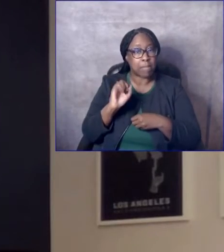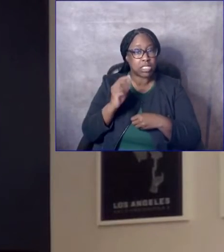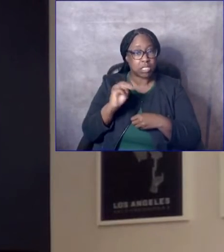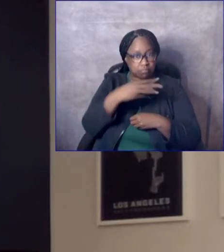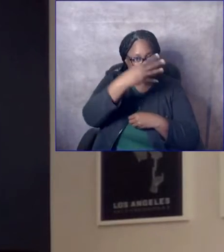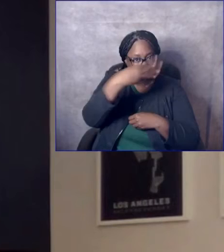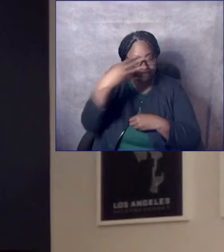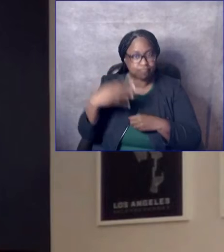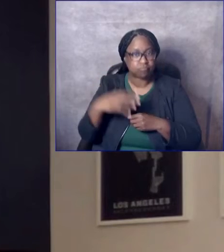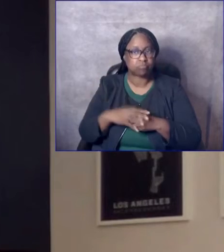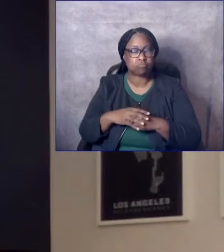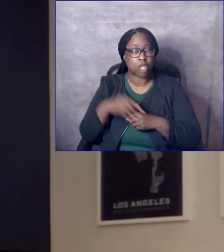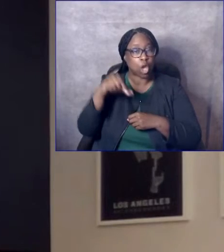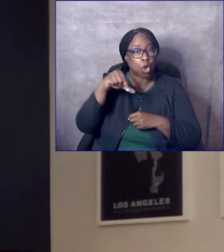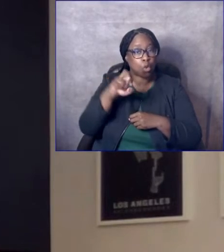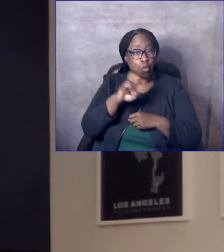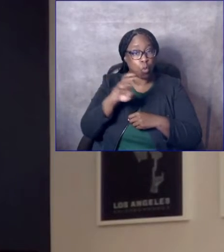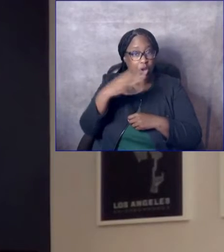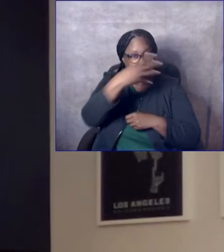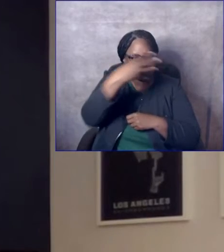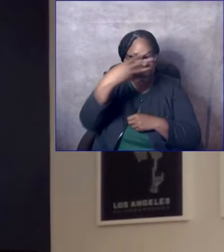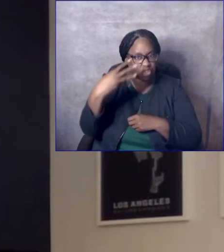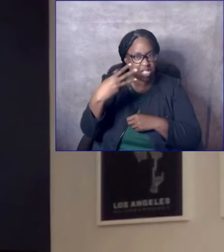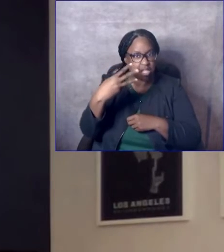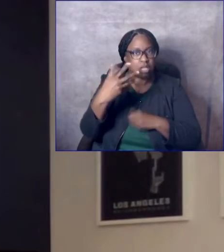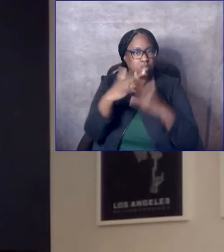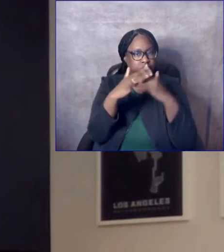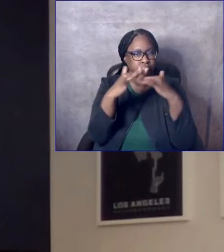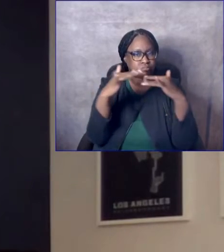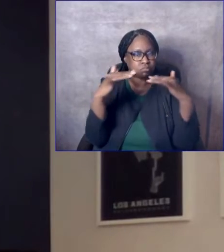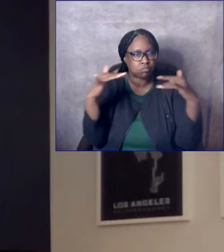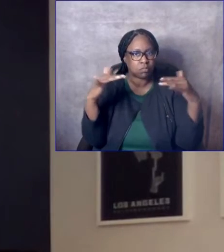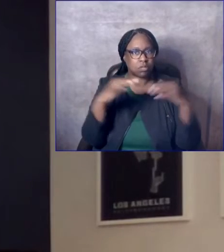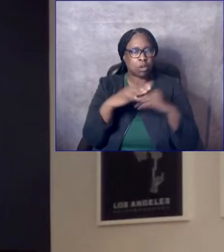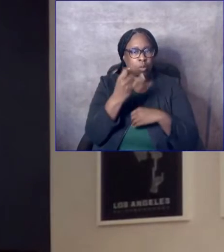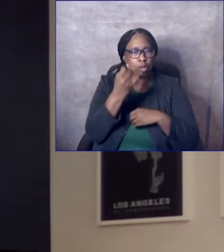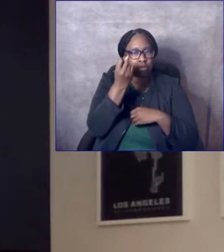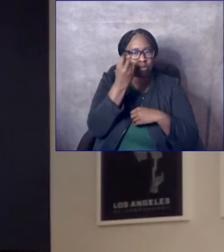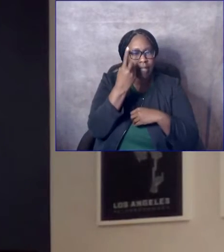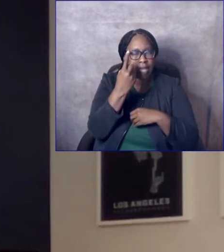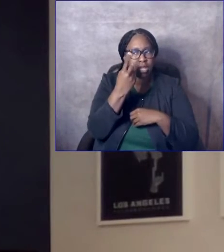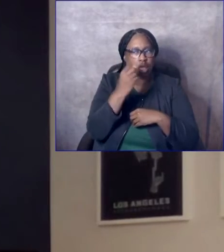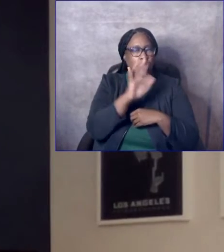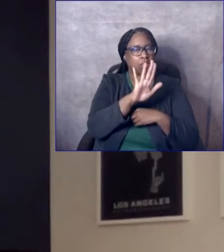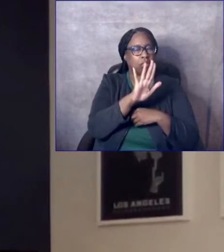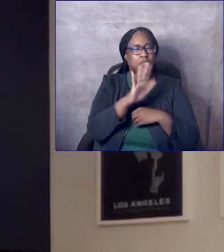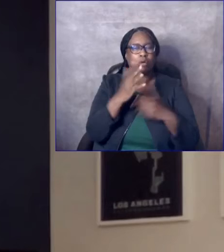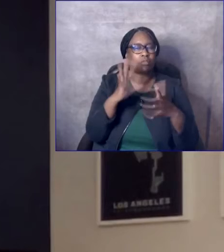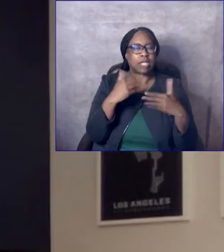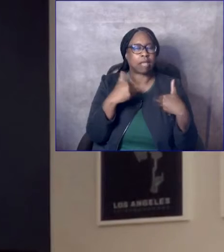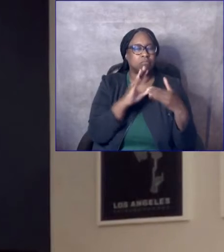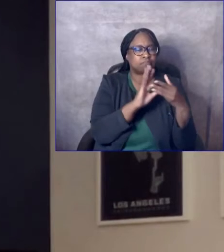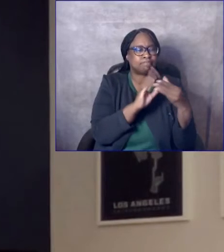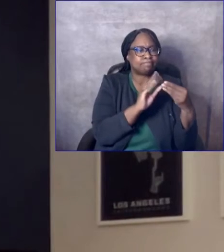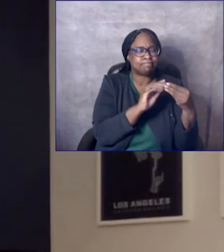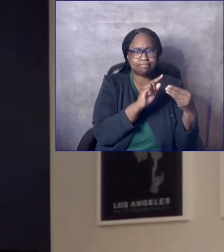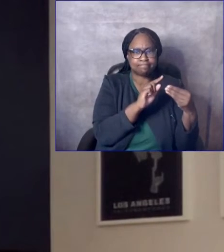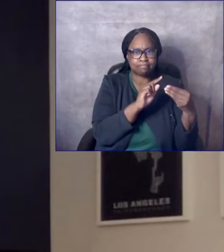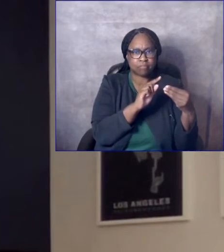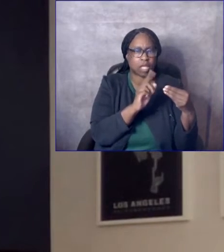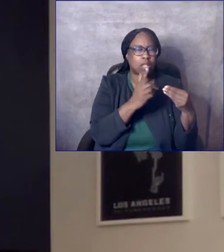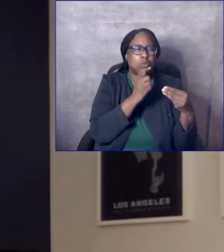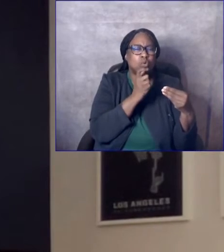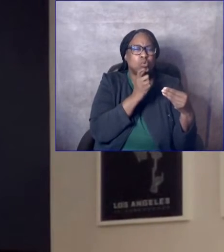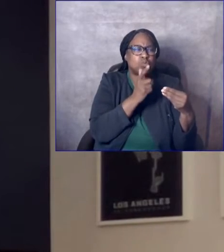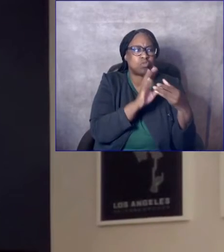were queer. We wanted to make sure that we understood what were some of the narratives that already existed about undocumented people, like who were the stories